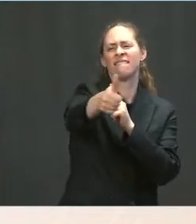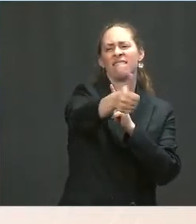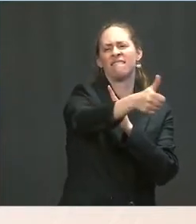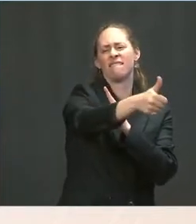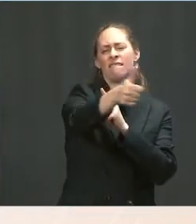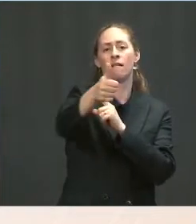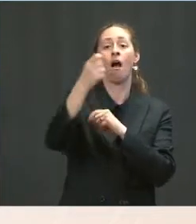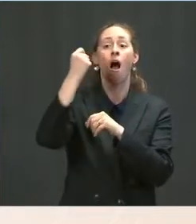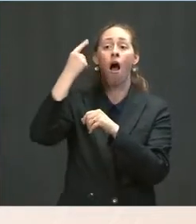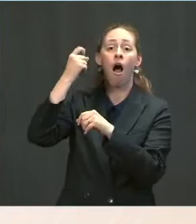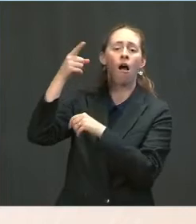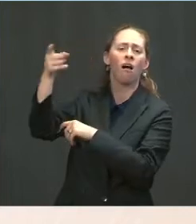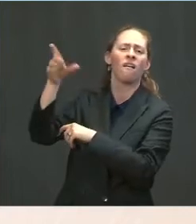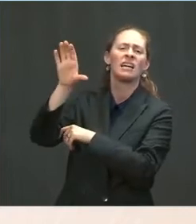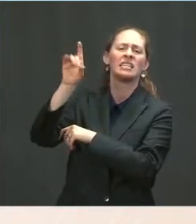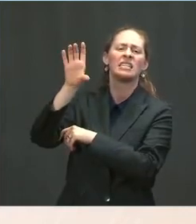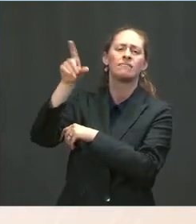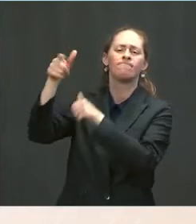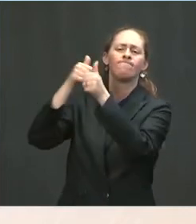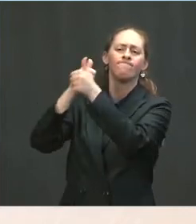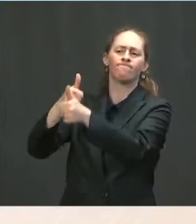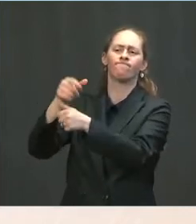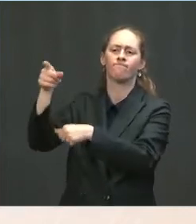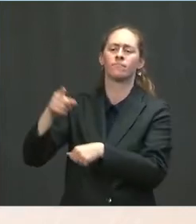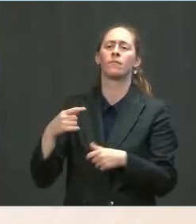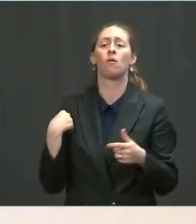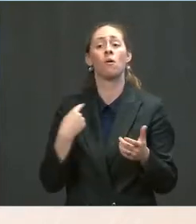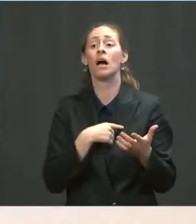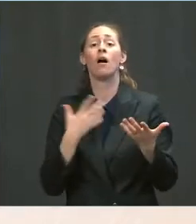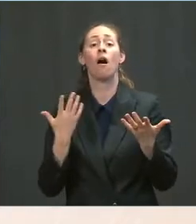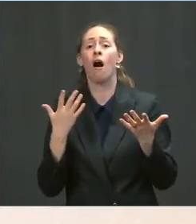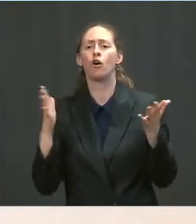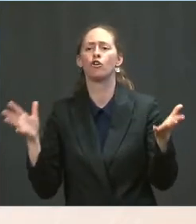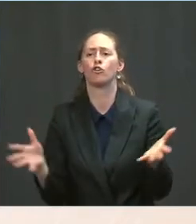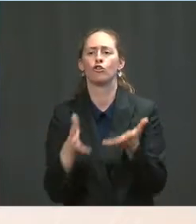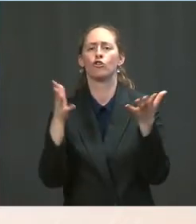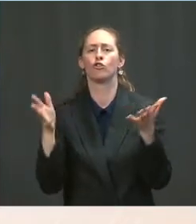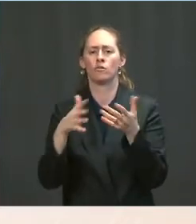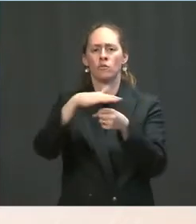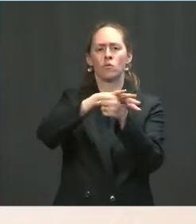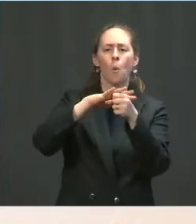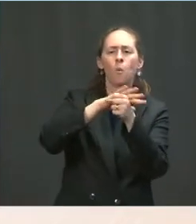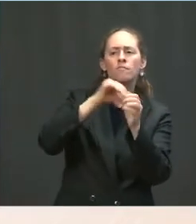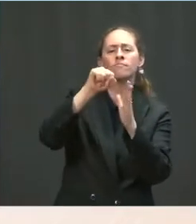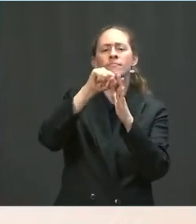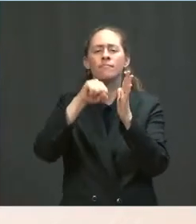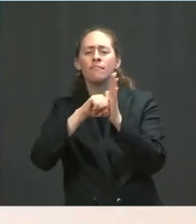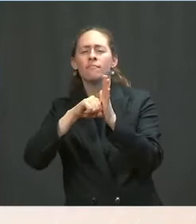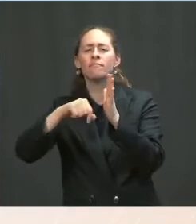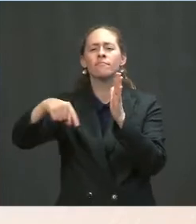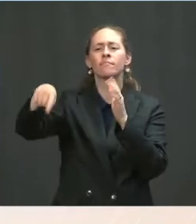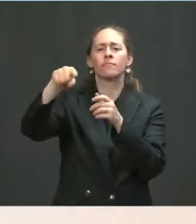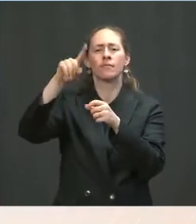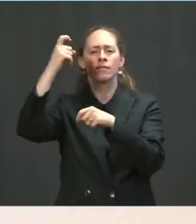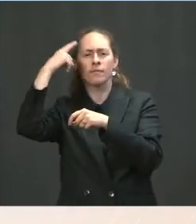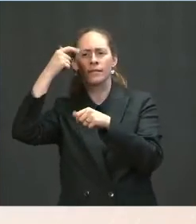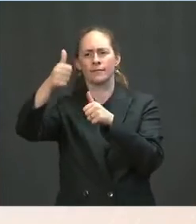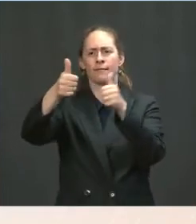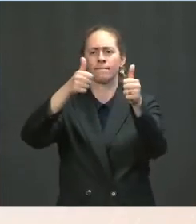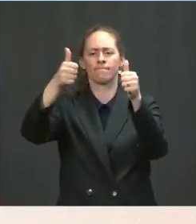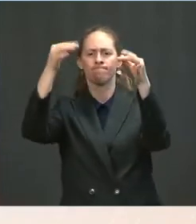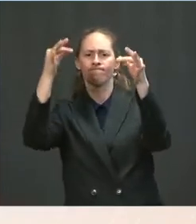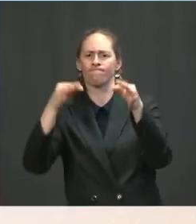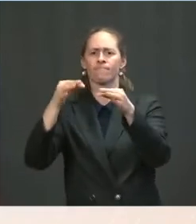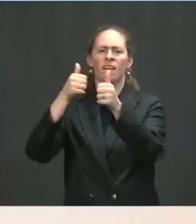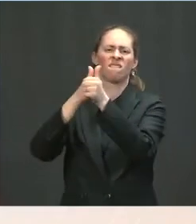guidance, and we encourage local governments and states to adhere or to take a look at the guidance and make sure that